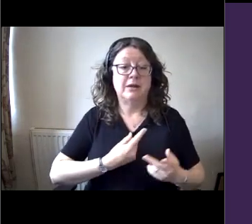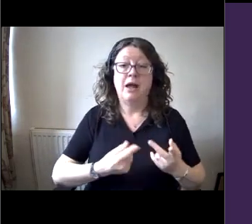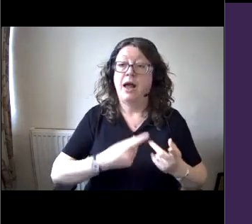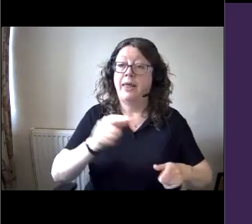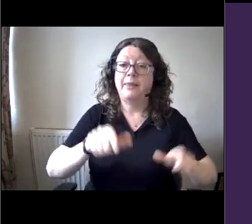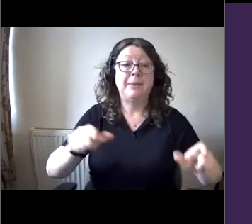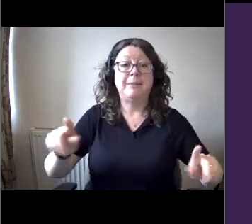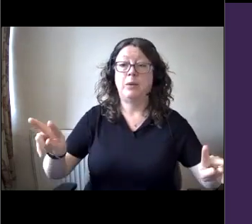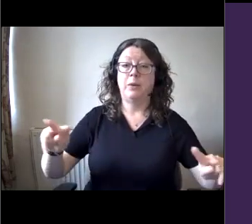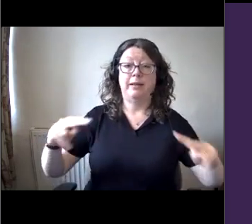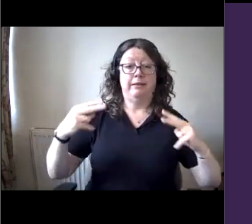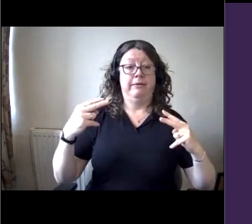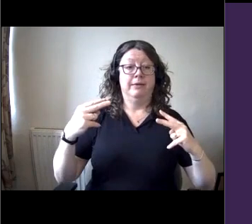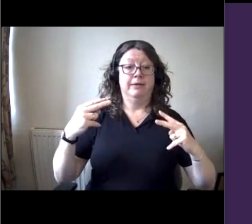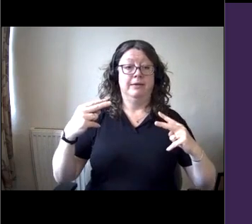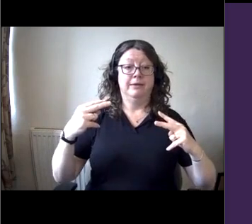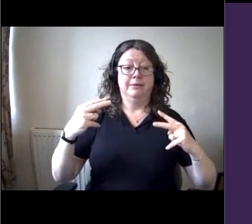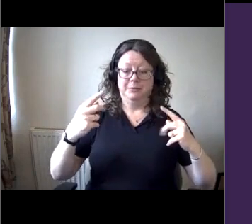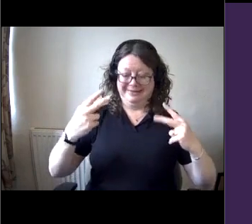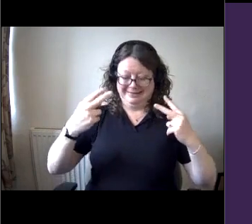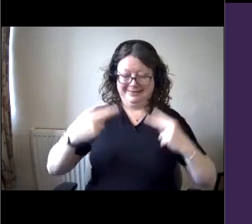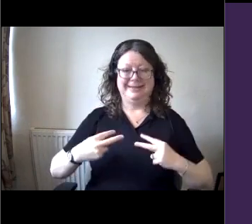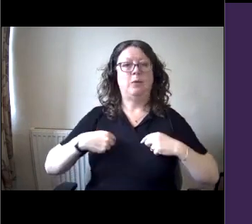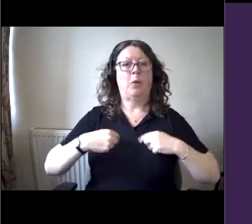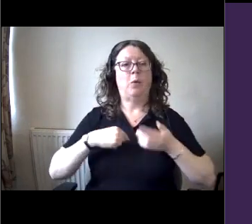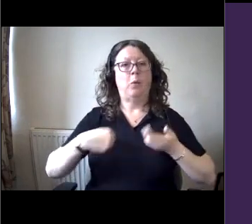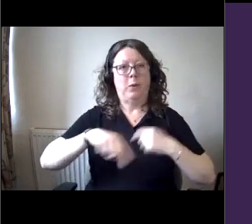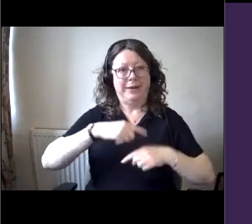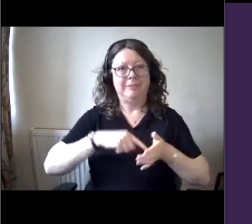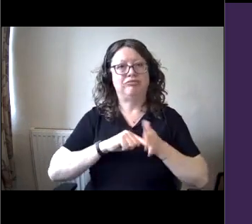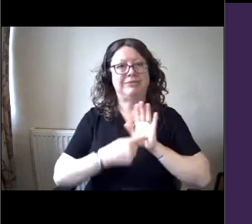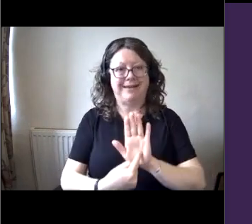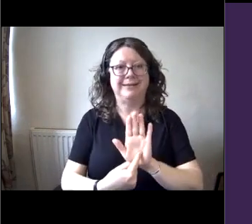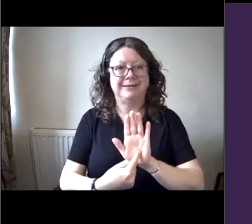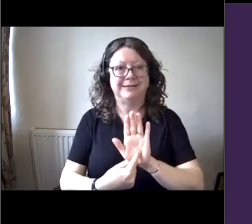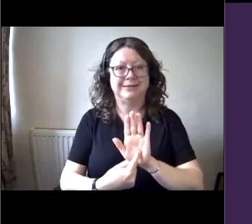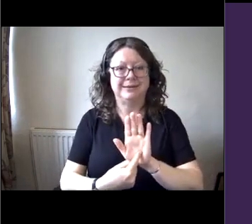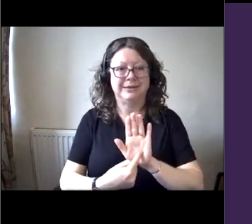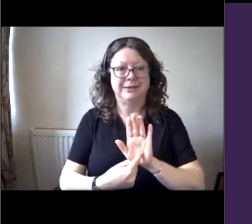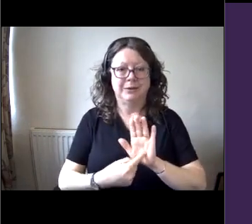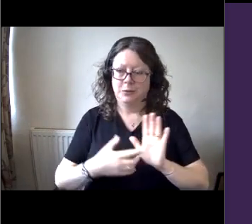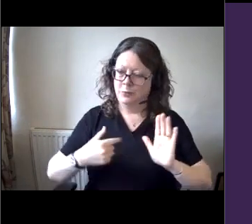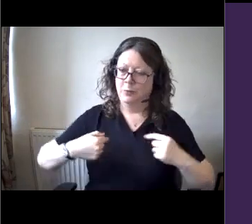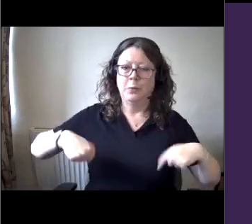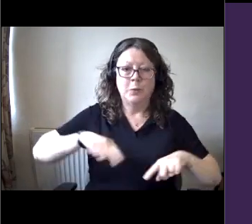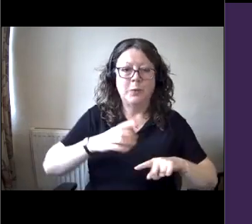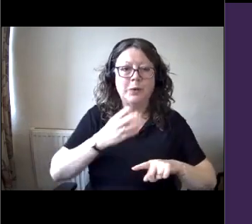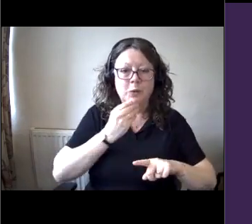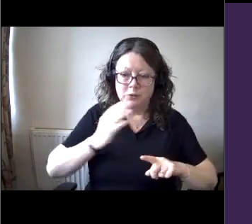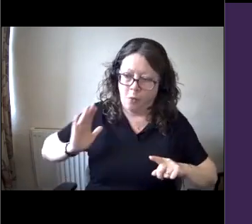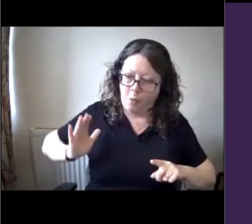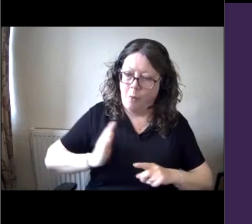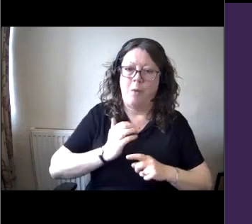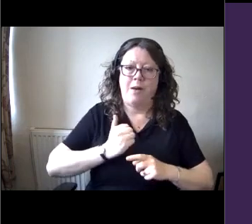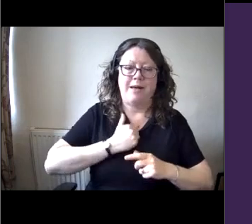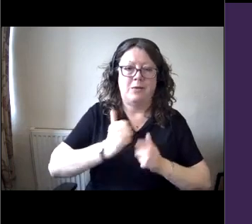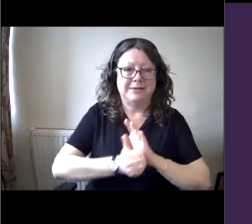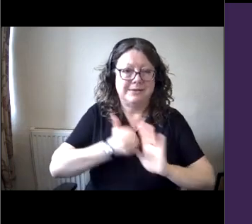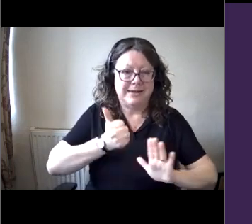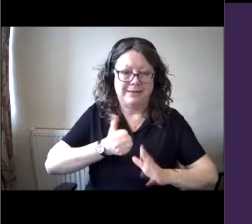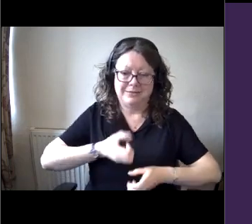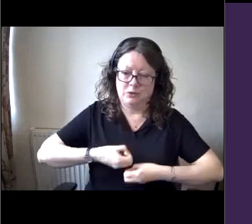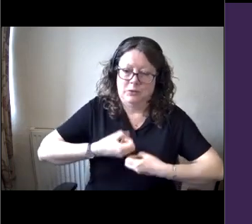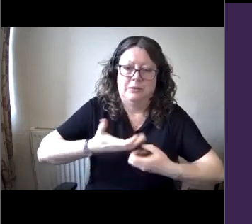we're presenting about ourselves. We're taking all of these things, all of our skills, and we're communicating something about